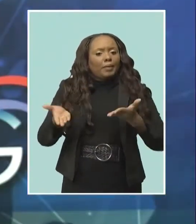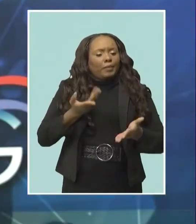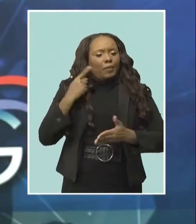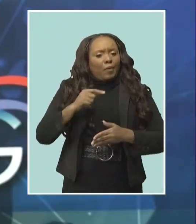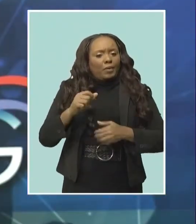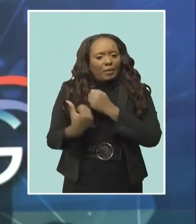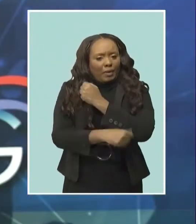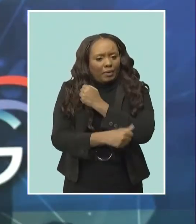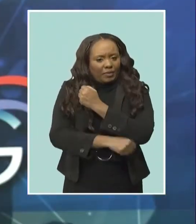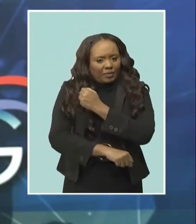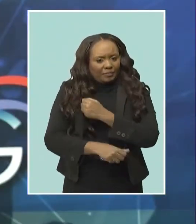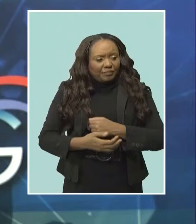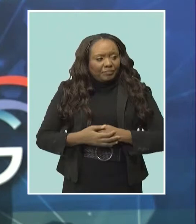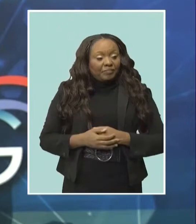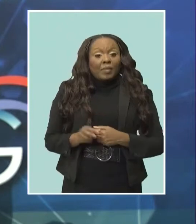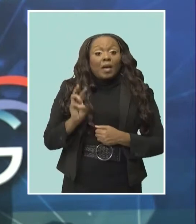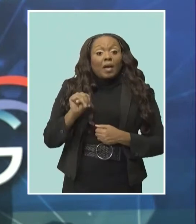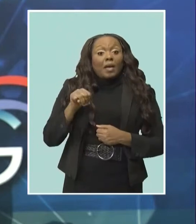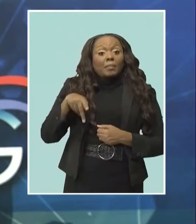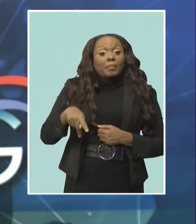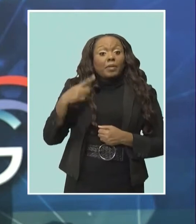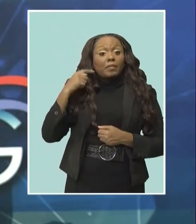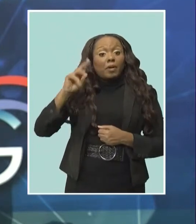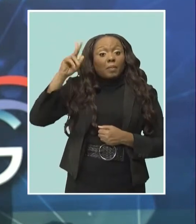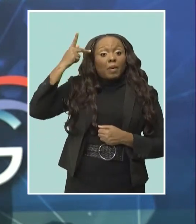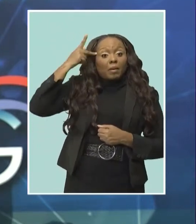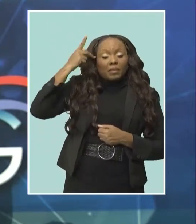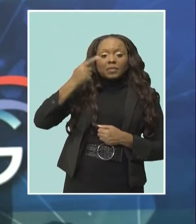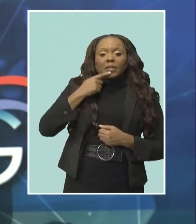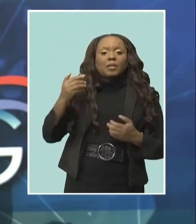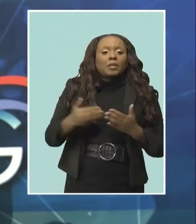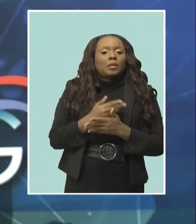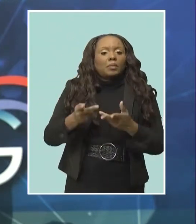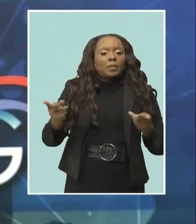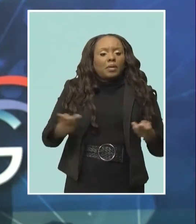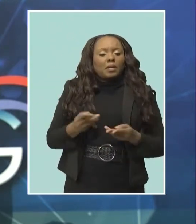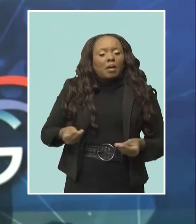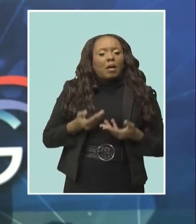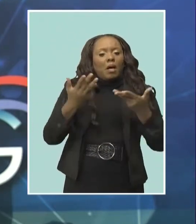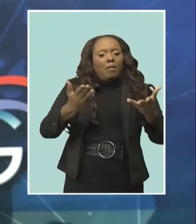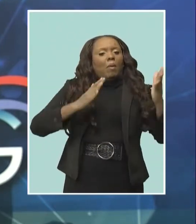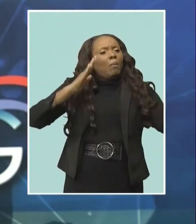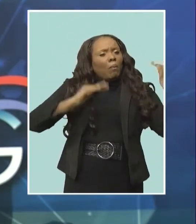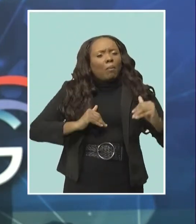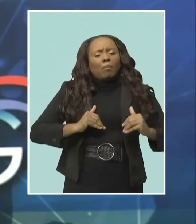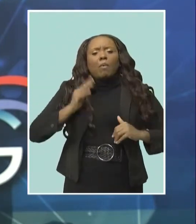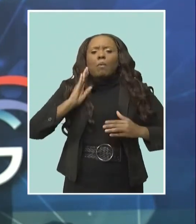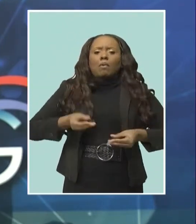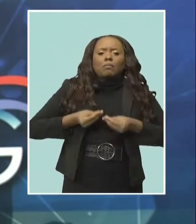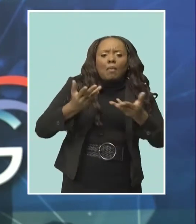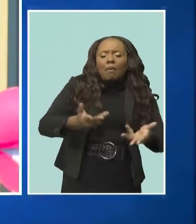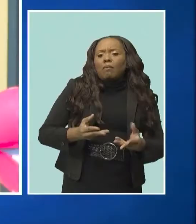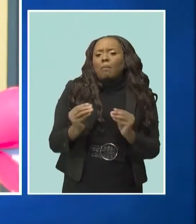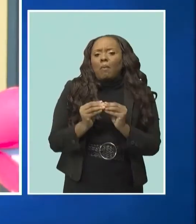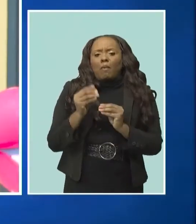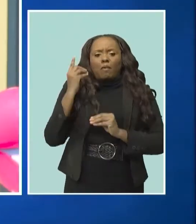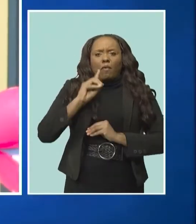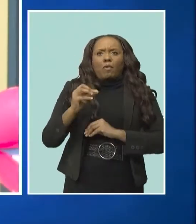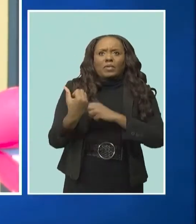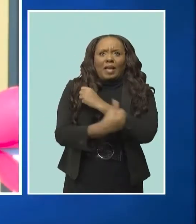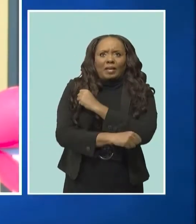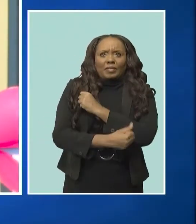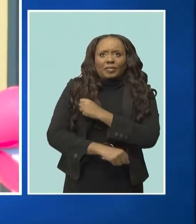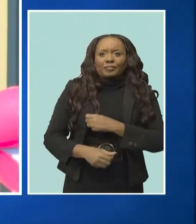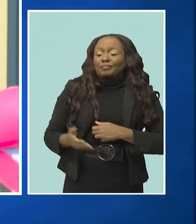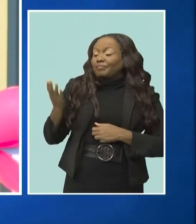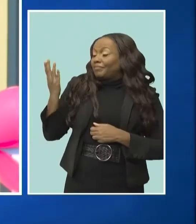St. Andrew, Dr. Rommel Springer, says the new facility offers hope and more will come for the parish. The reopening of